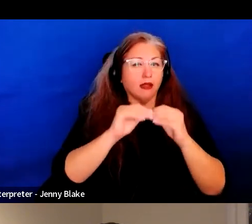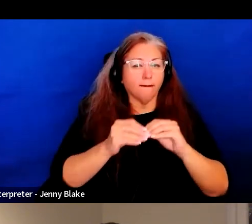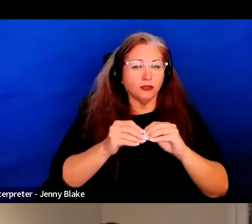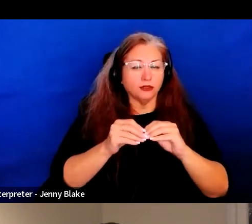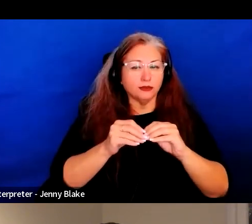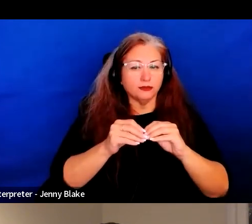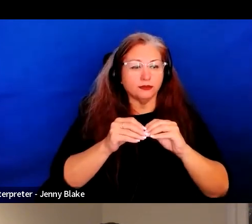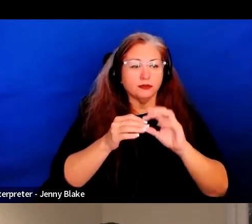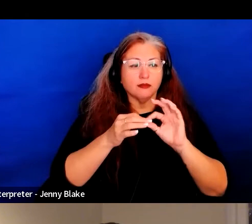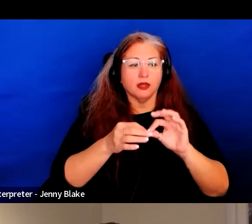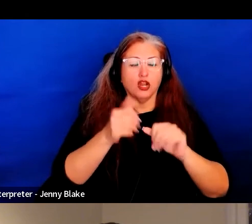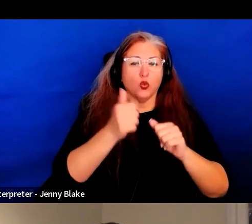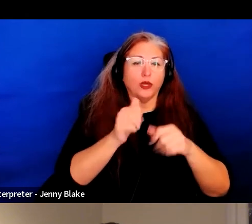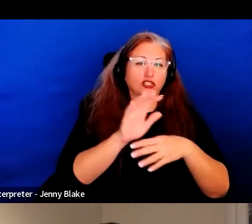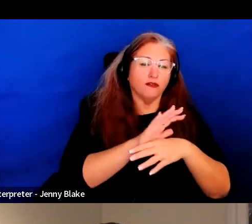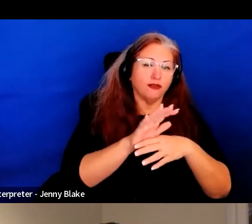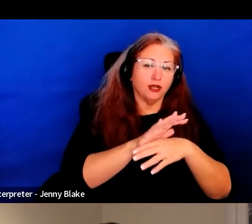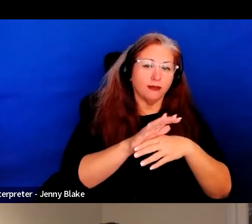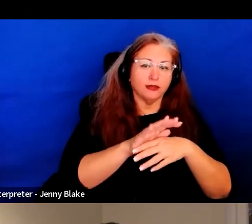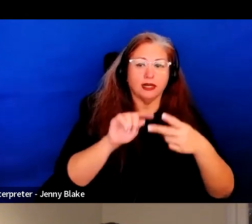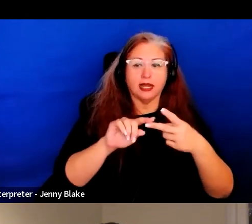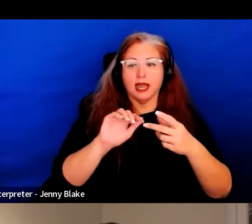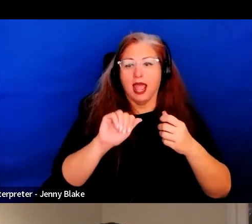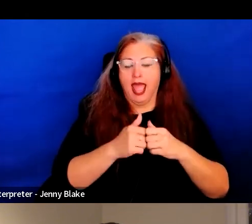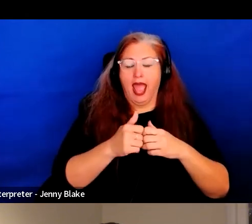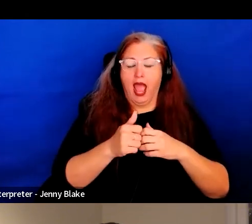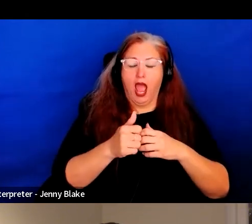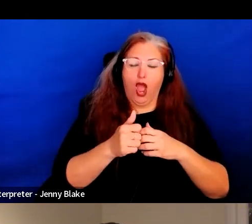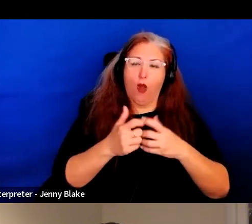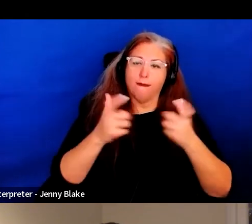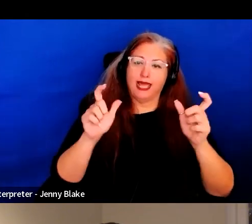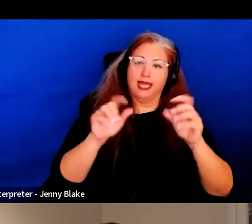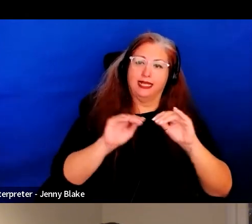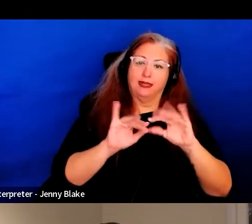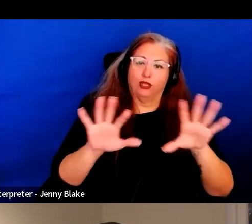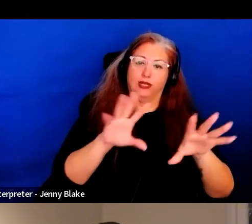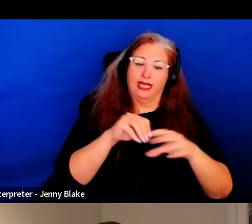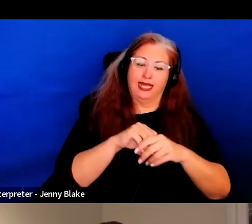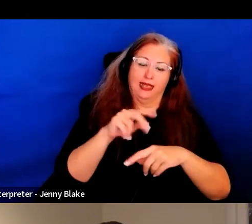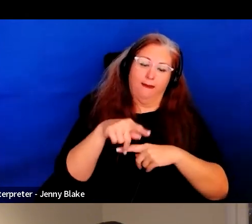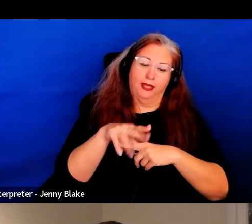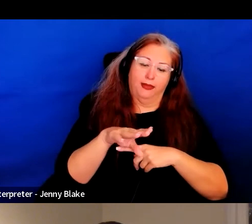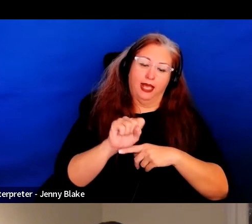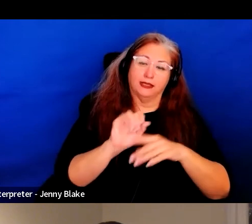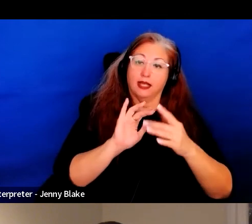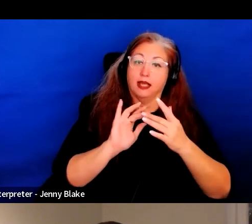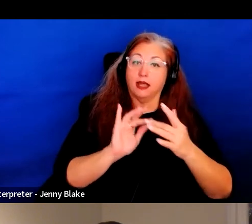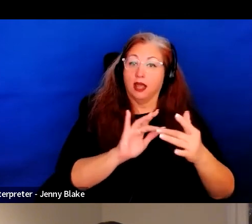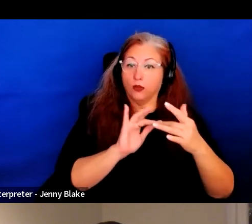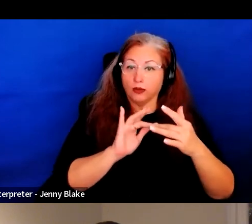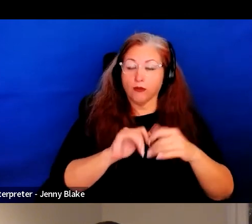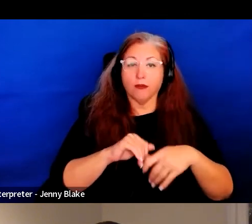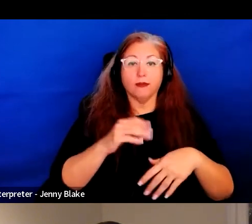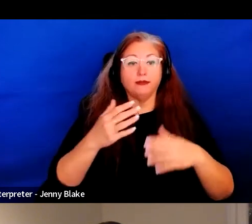you know, which films go and how broad the distribution is within the PBS network. You know,